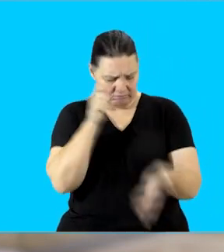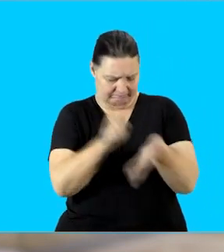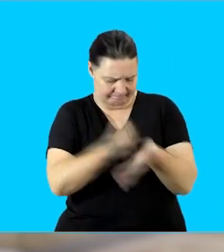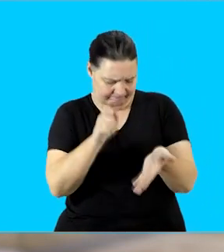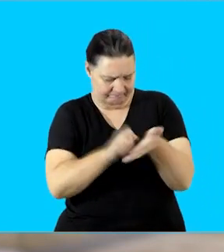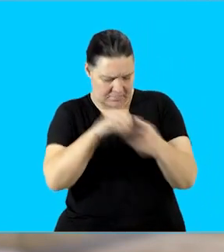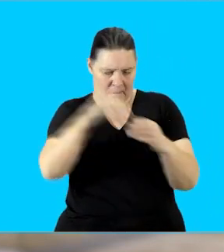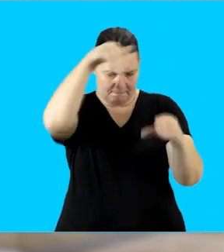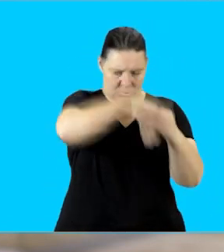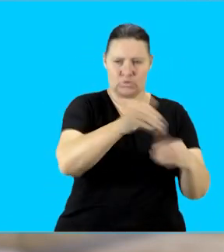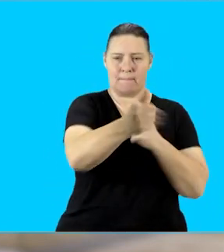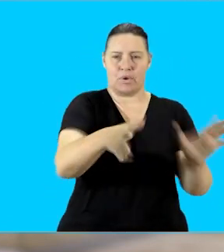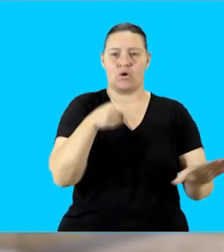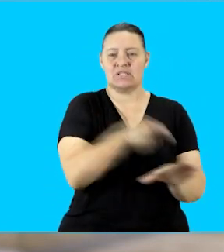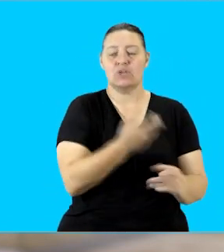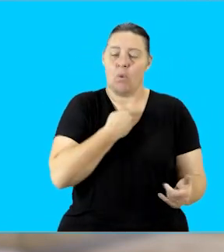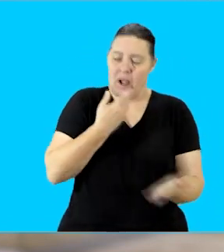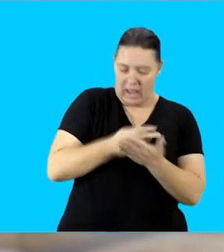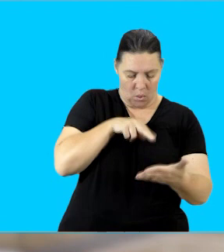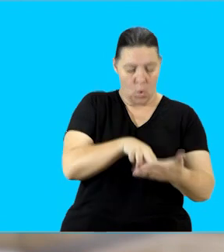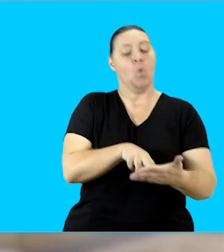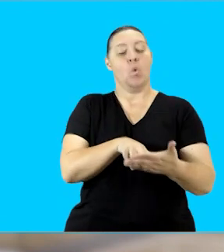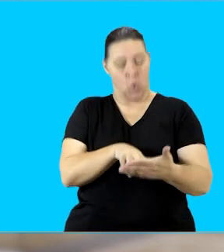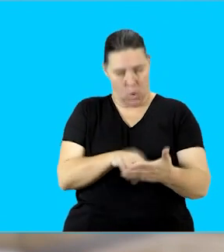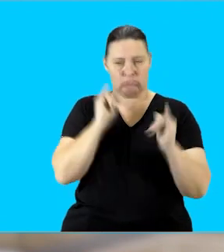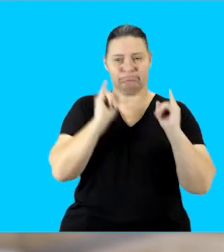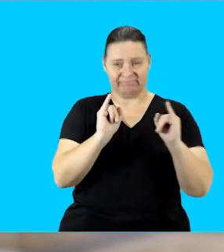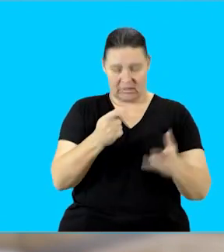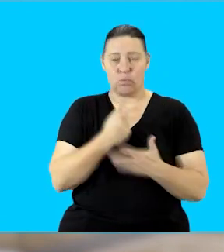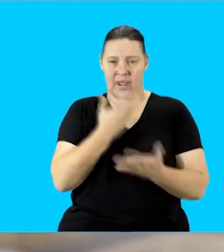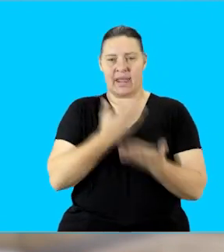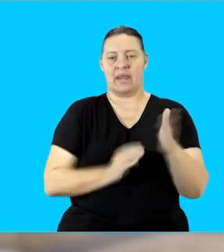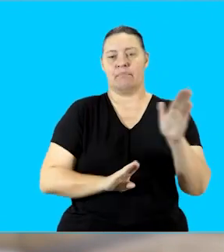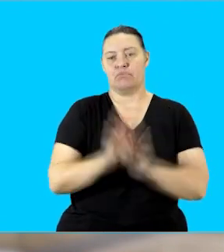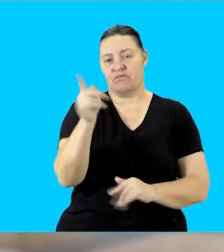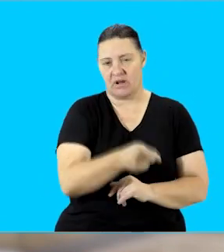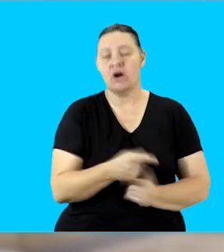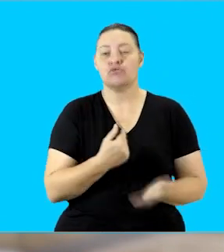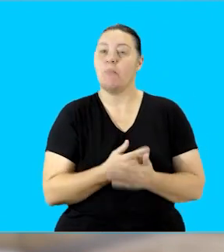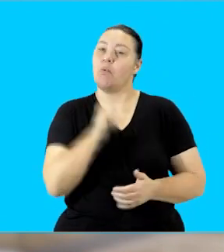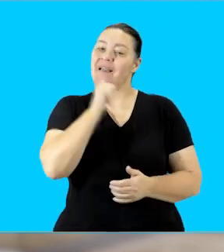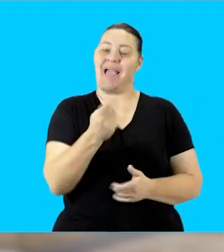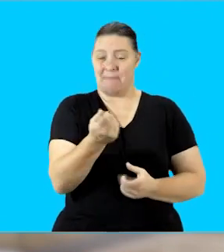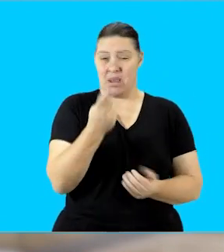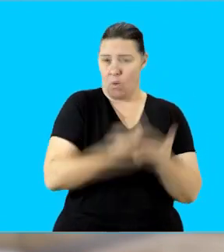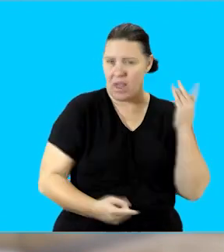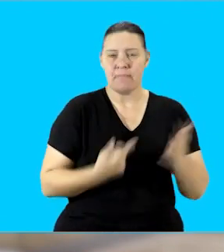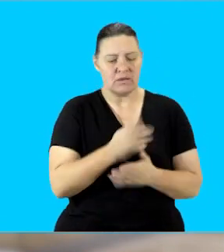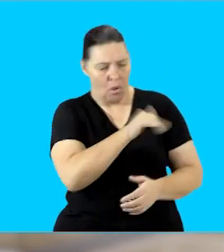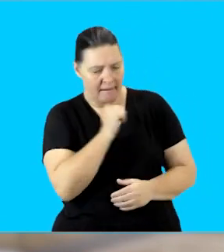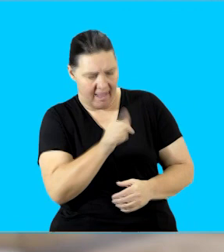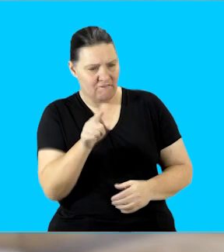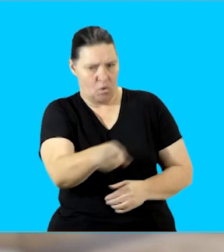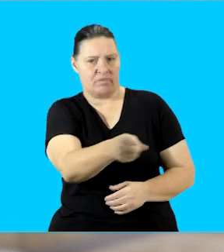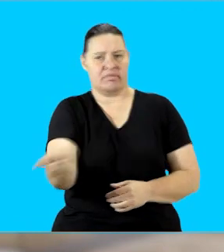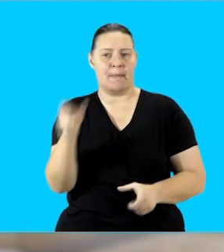whereby they will write their suggestions in order for you to be able to improve. By so doing, customers will see that you not only care about their money,